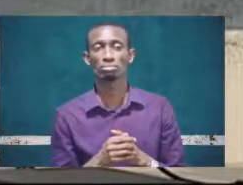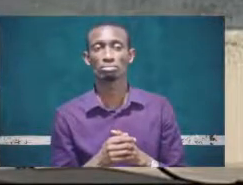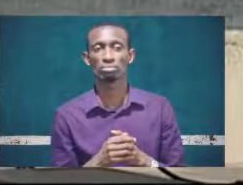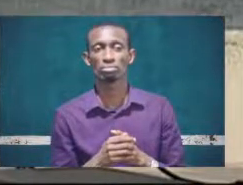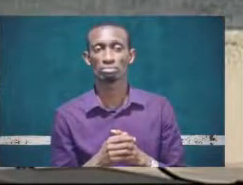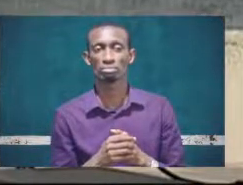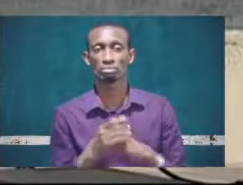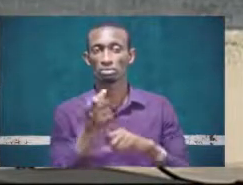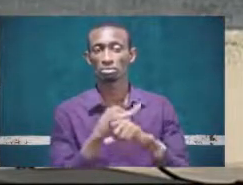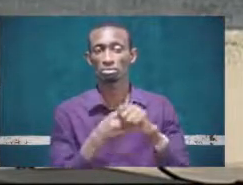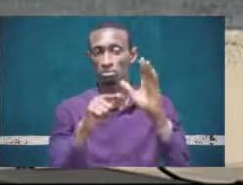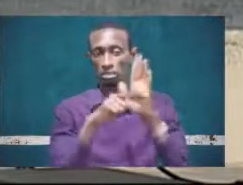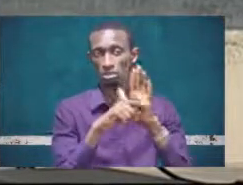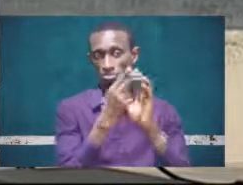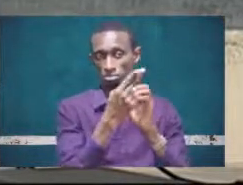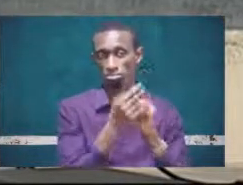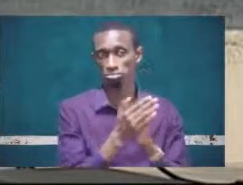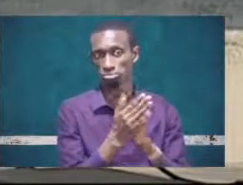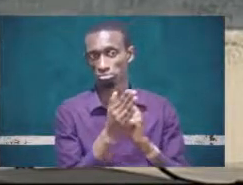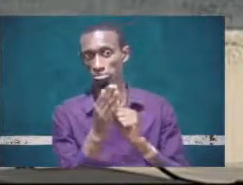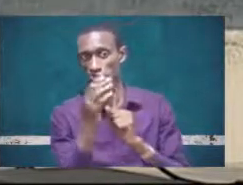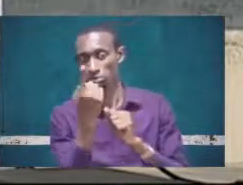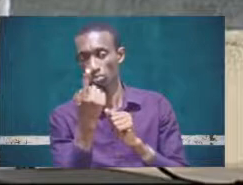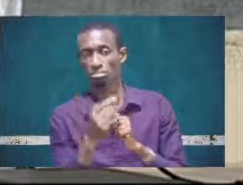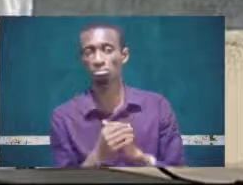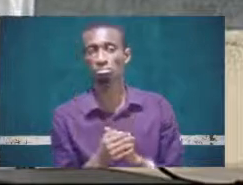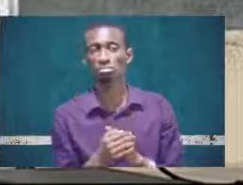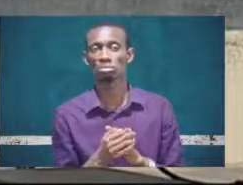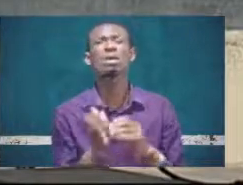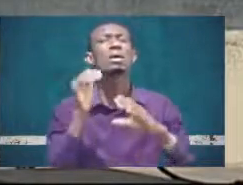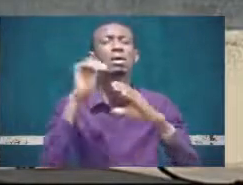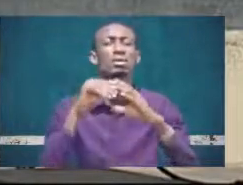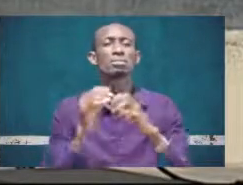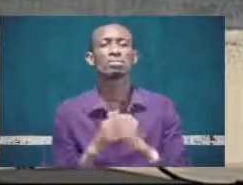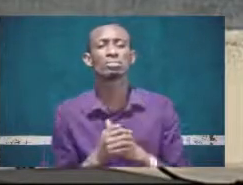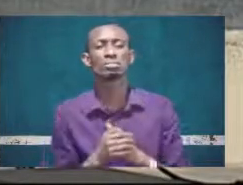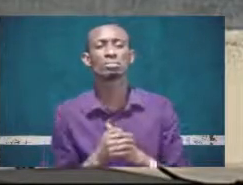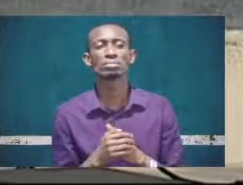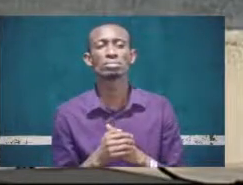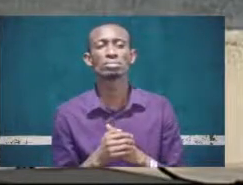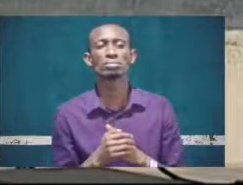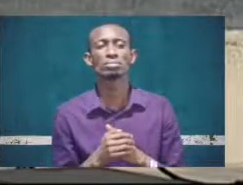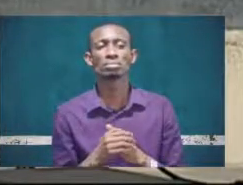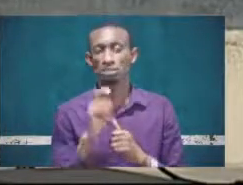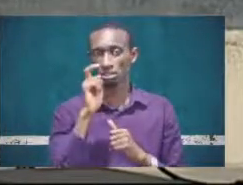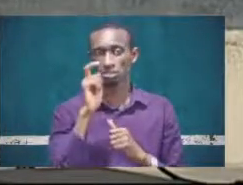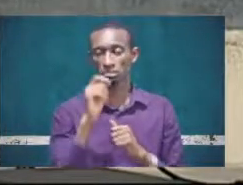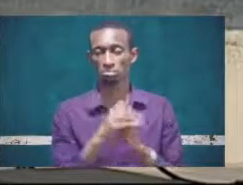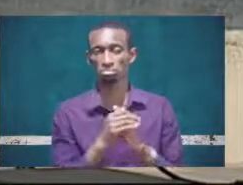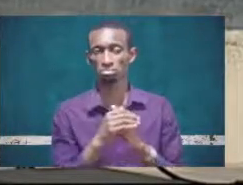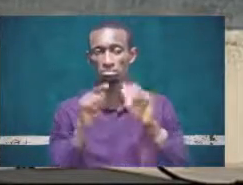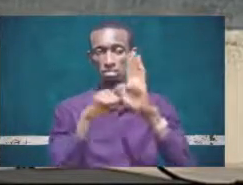from -2 up to 1 included. And when I have x minus